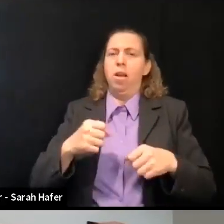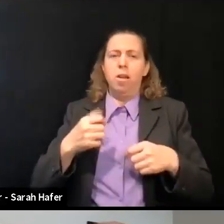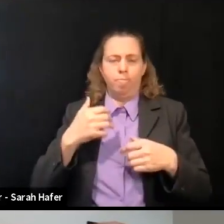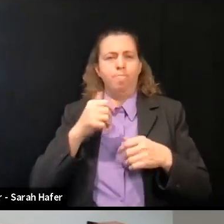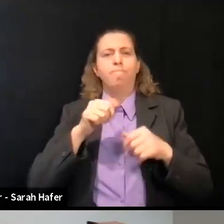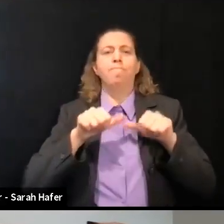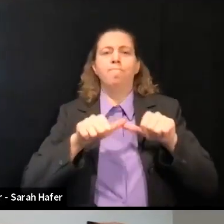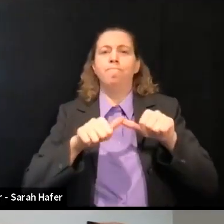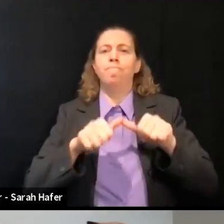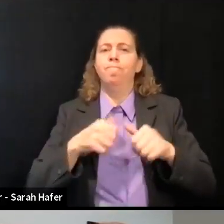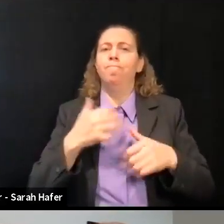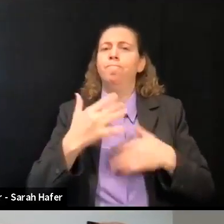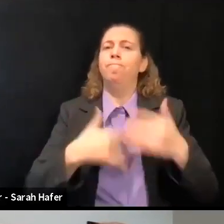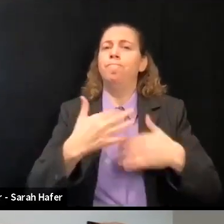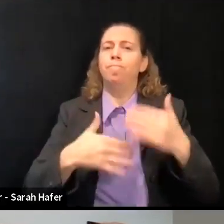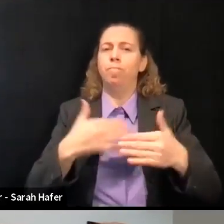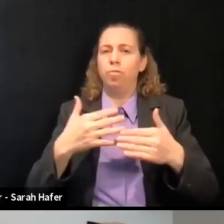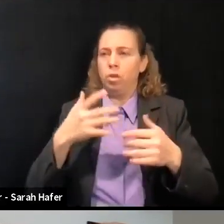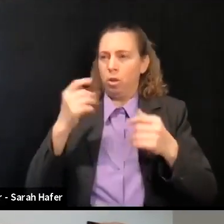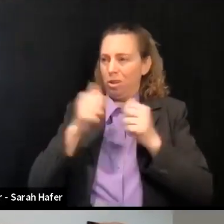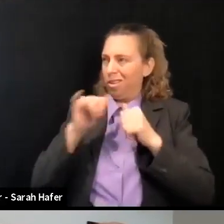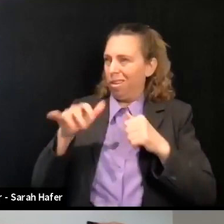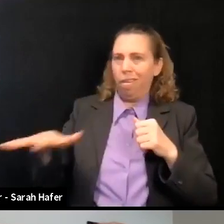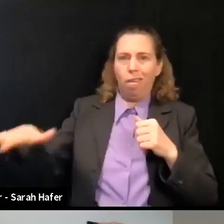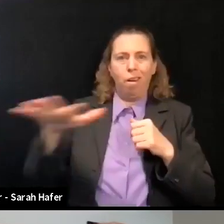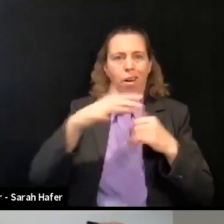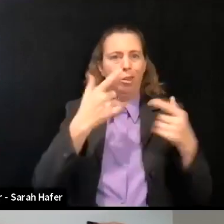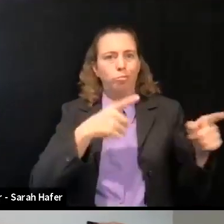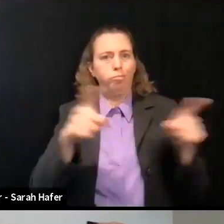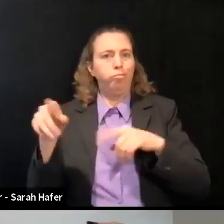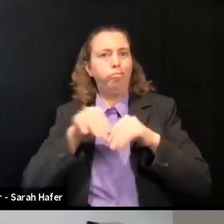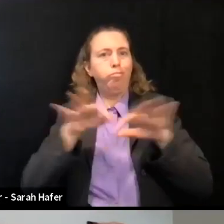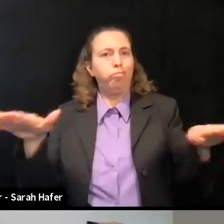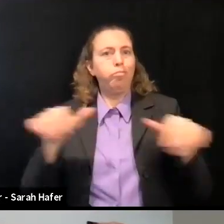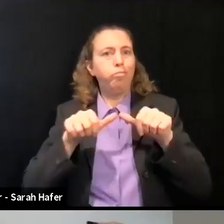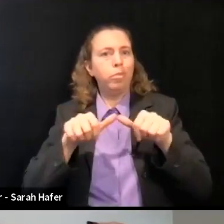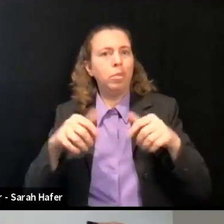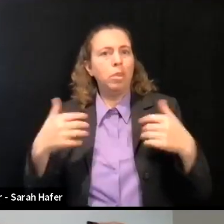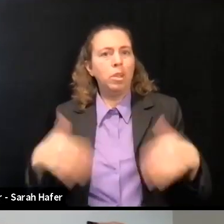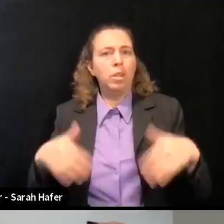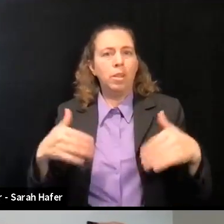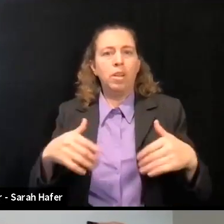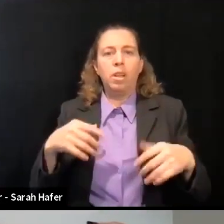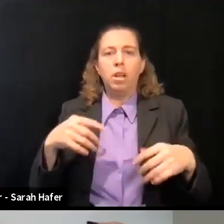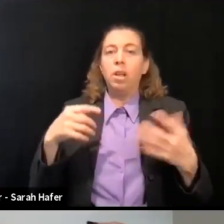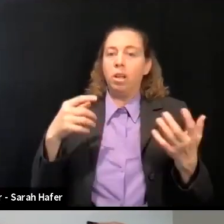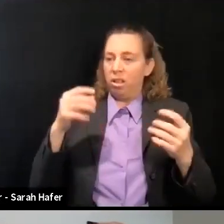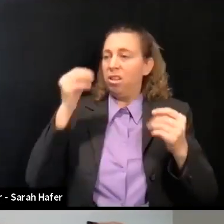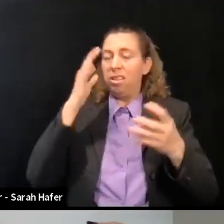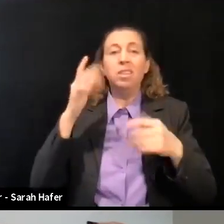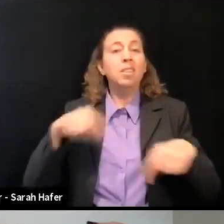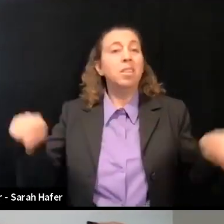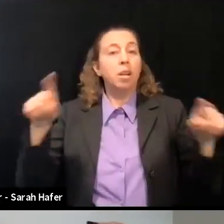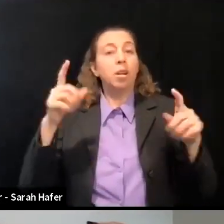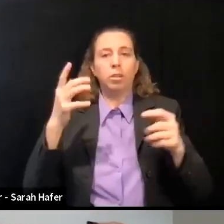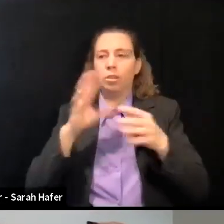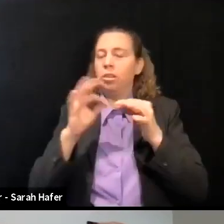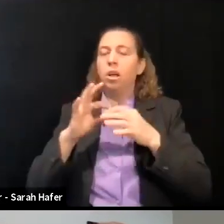pandemic, that many of us are ready to say enough and are very tired about it. But what can we do every